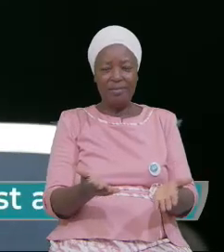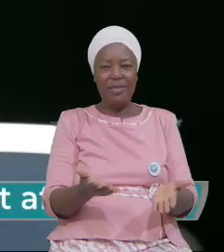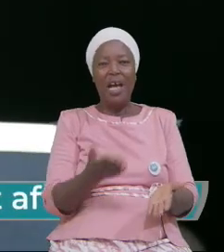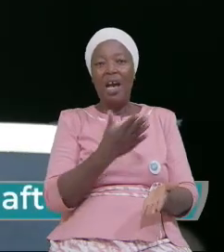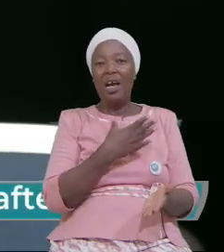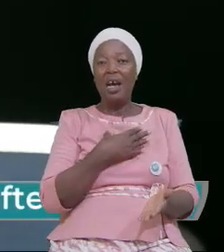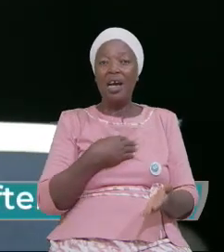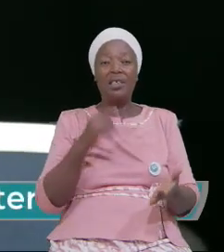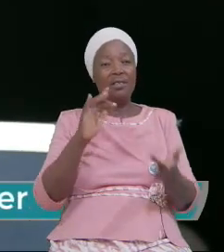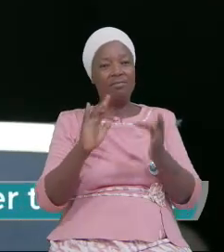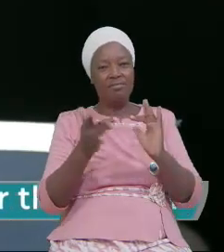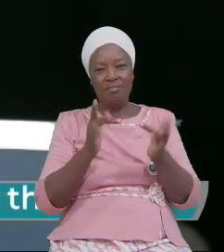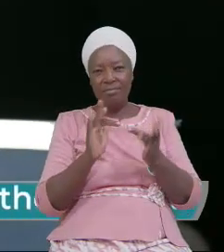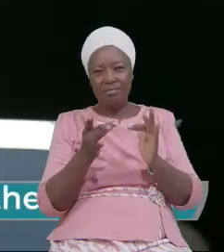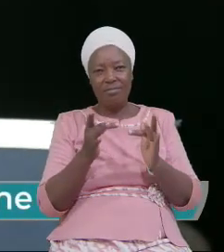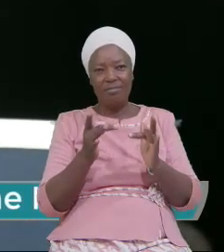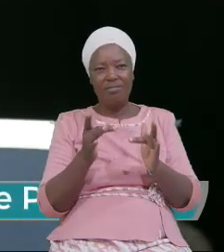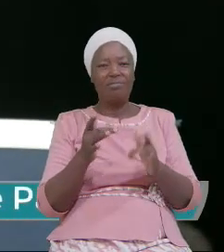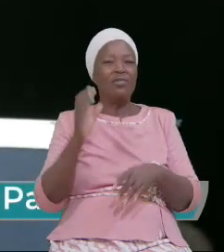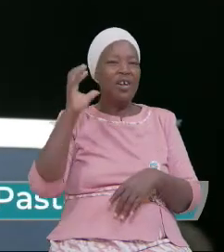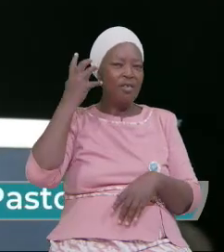online, on the radio,